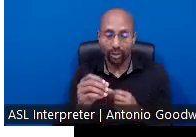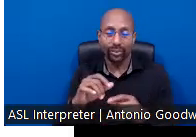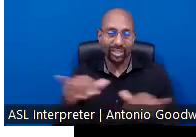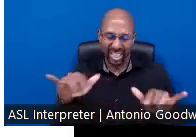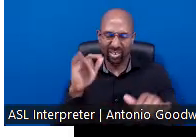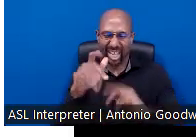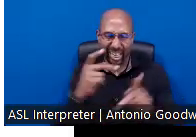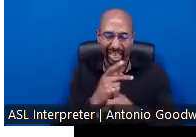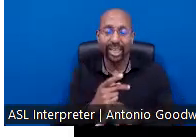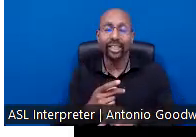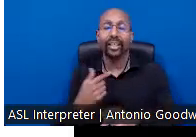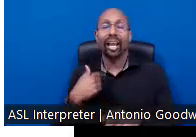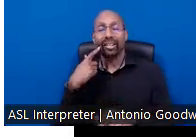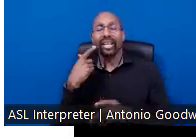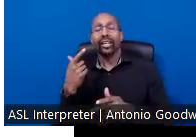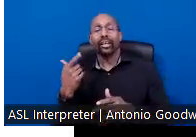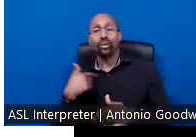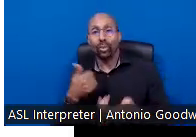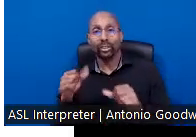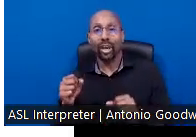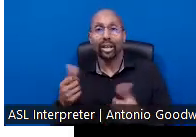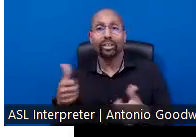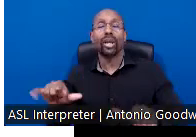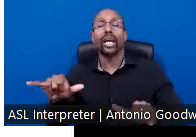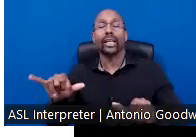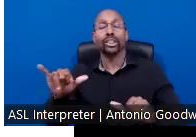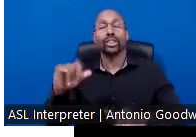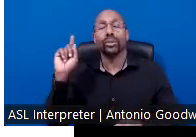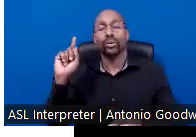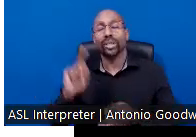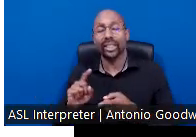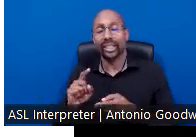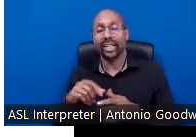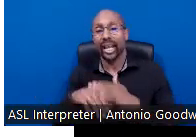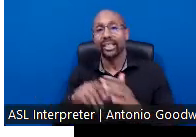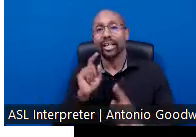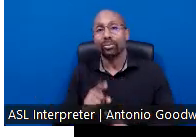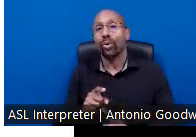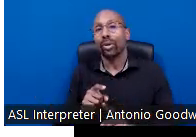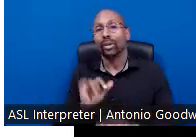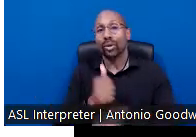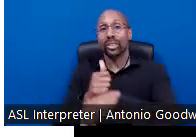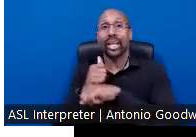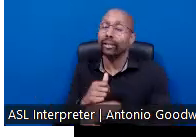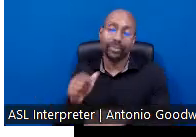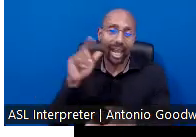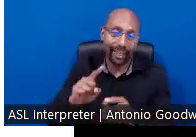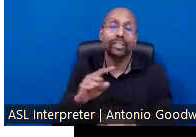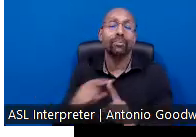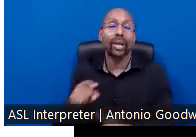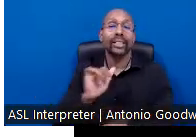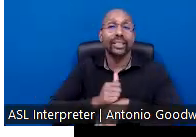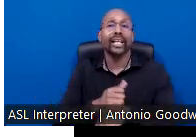mitigate access points for folks who are underinsured or have no insurance, which some folks could